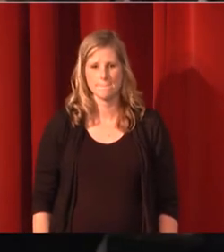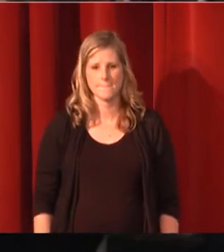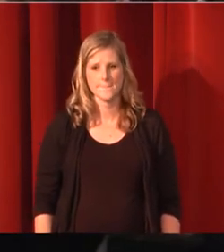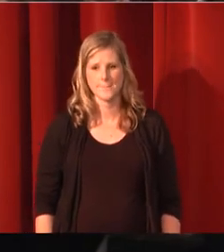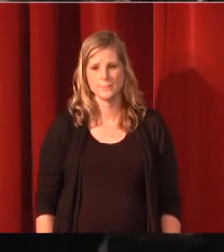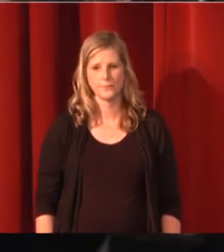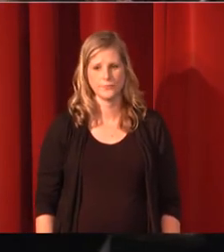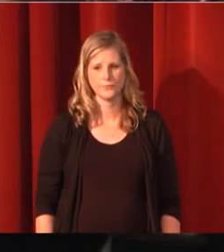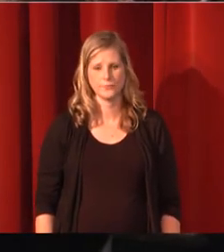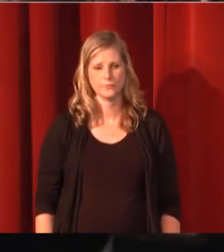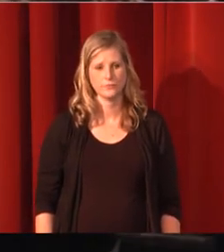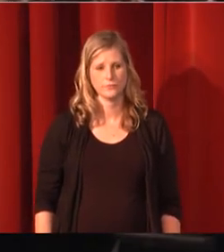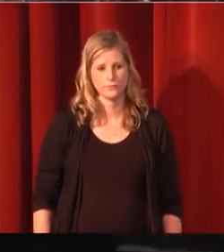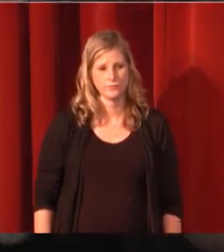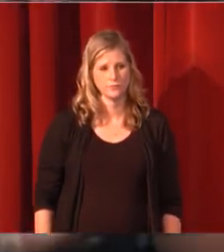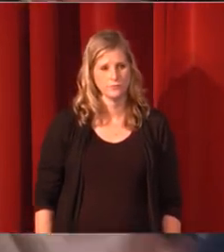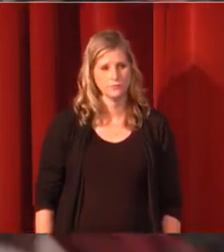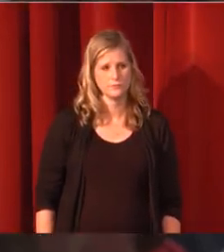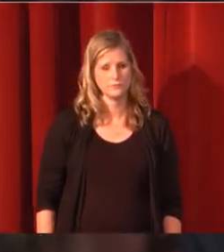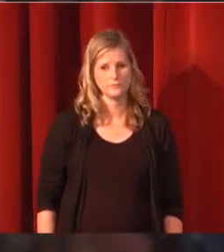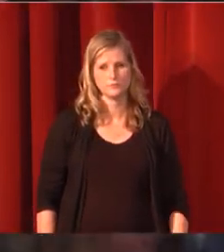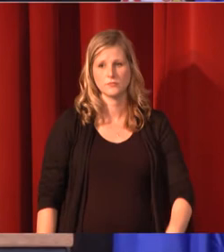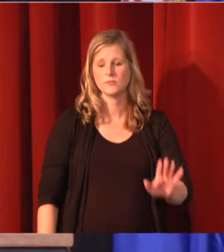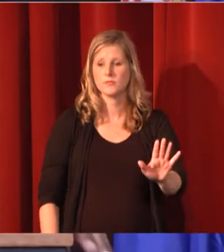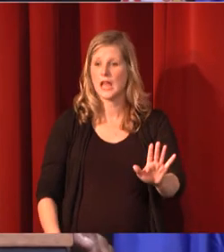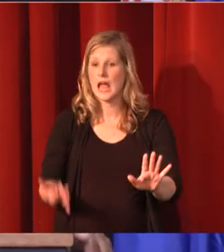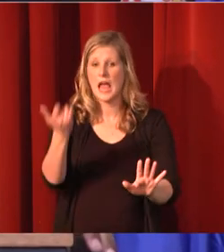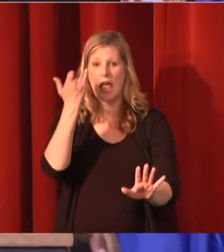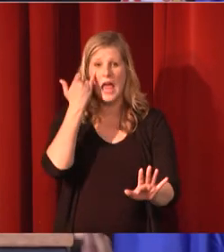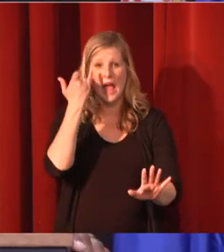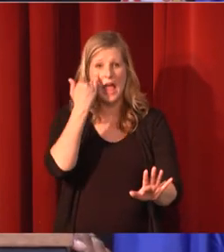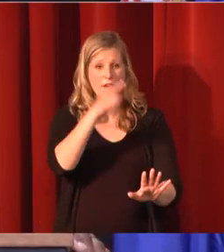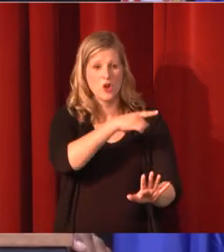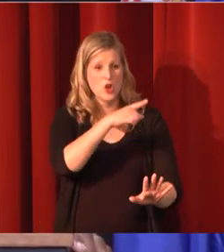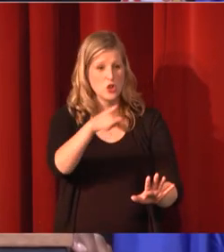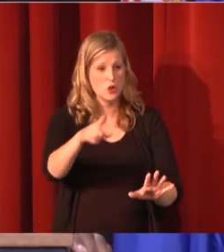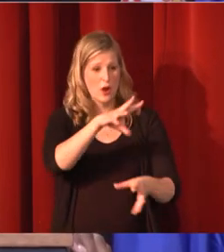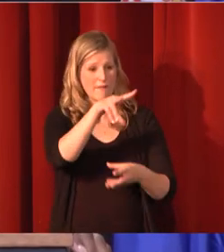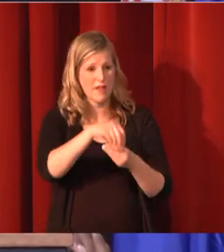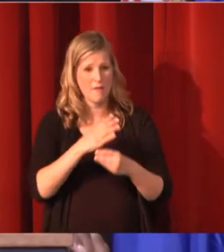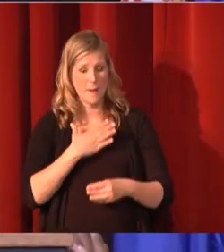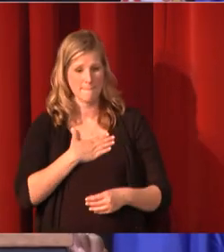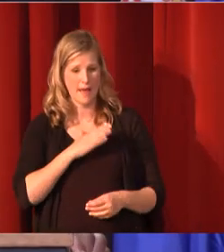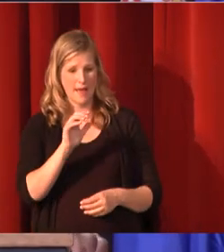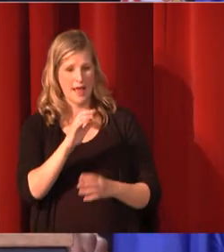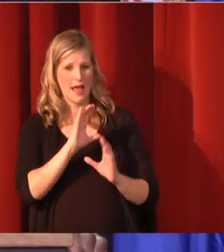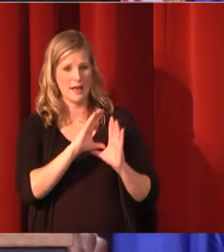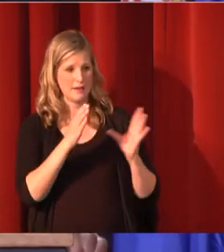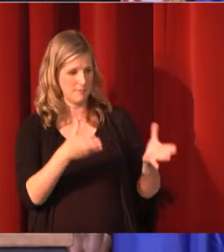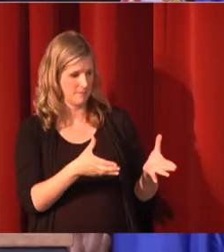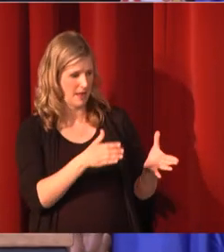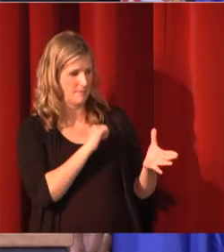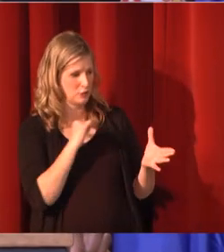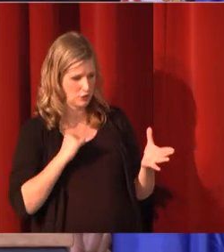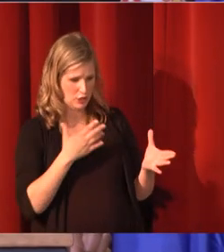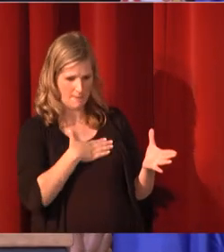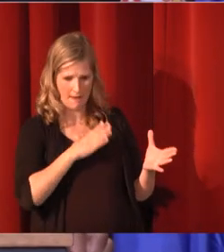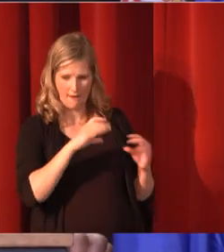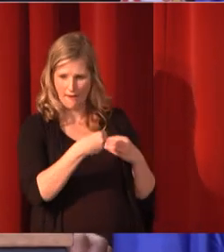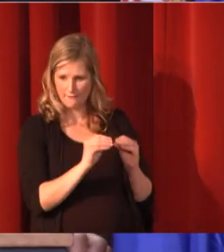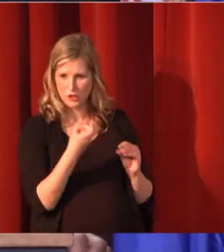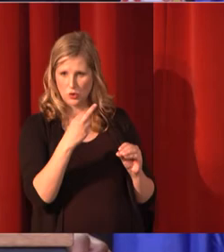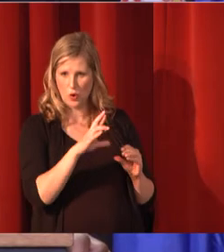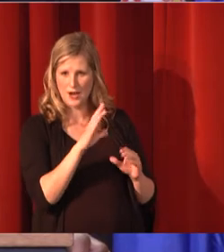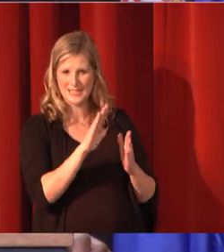and if you serve as a member of my administration my office or as a